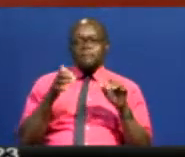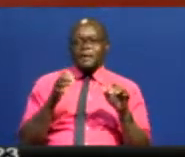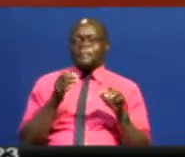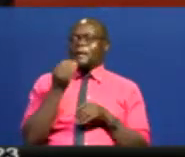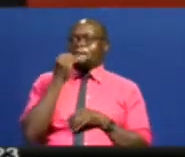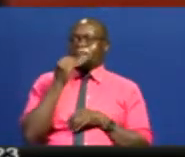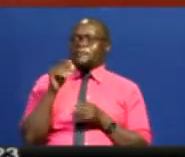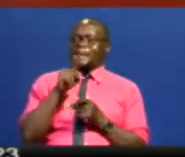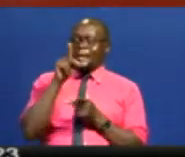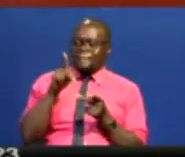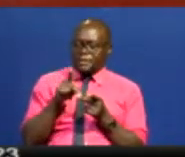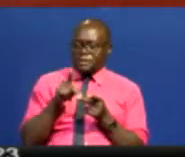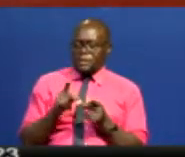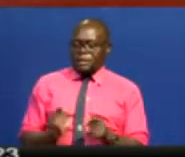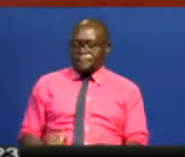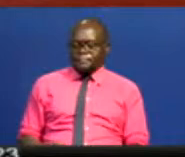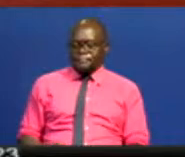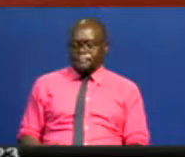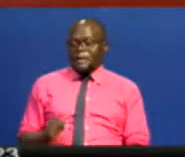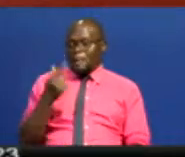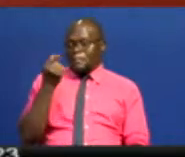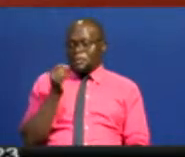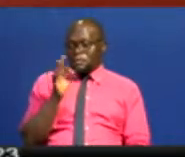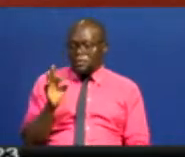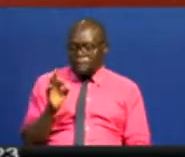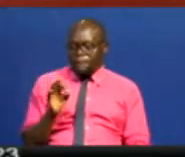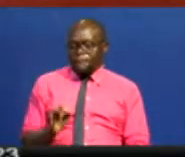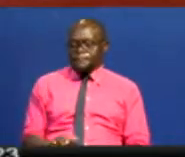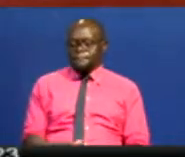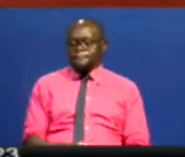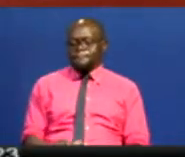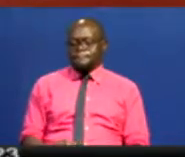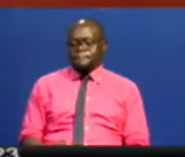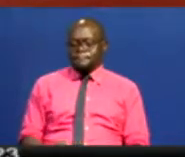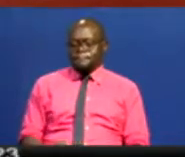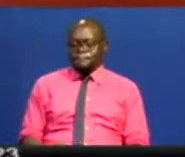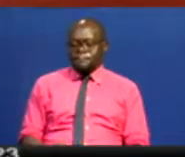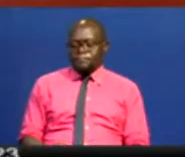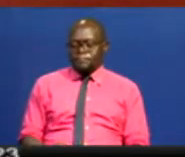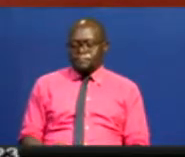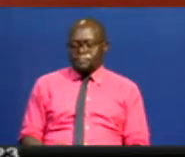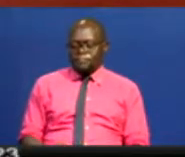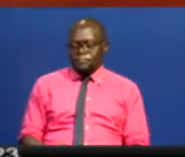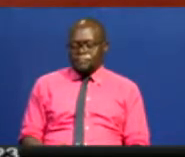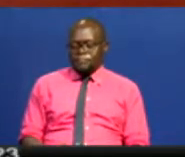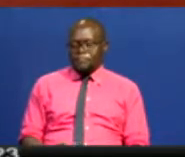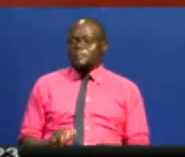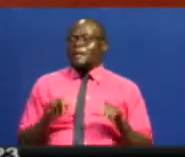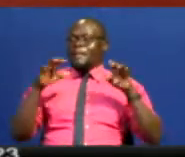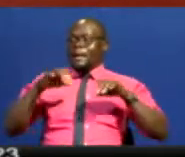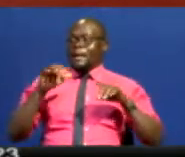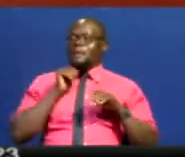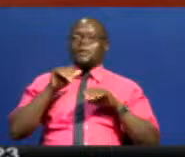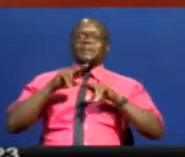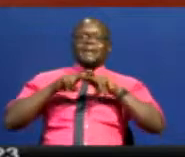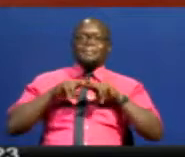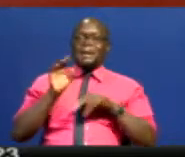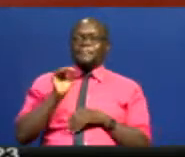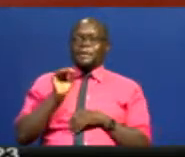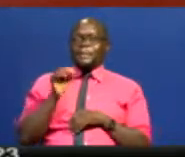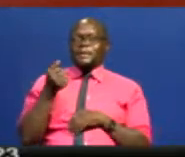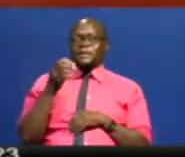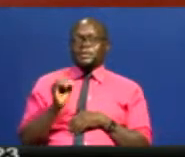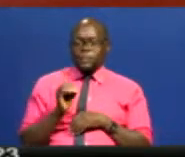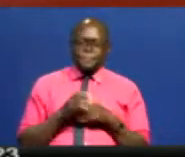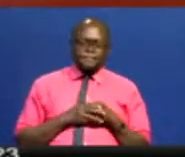food, in particular because of the climate change. The rainfall is no longer dependable. And therefore,